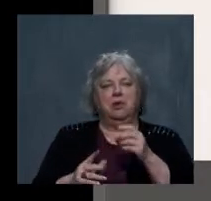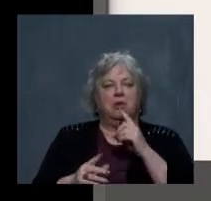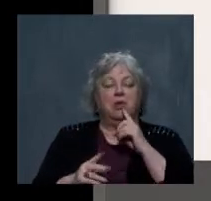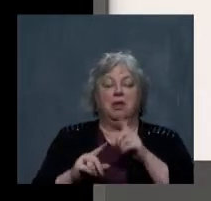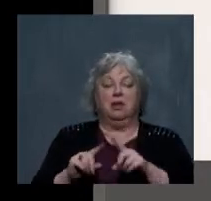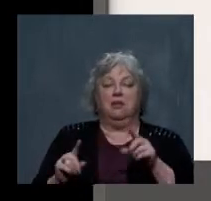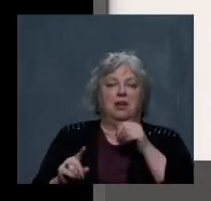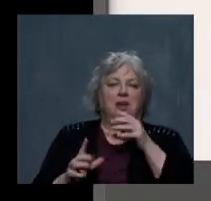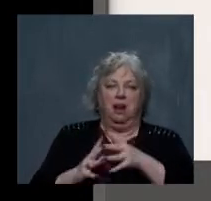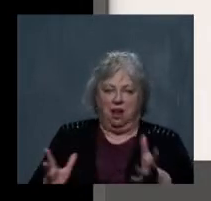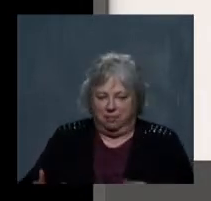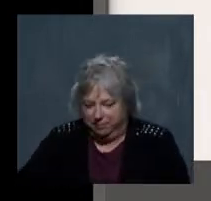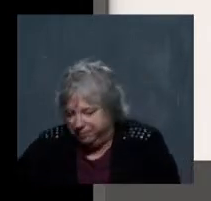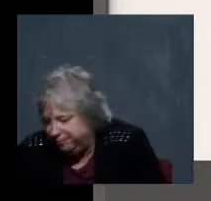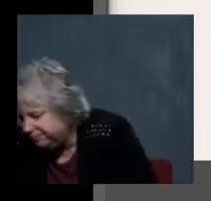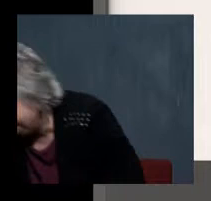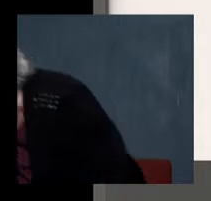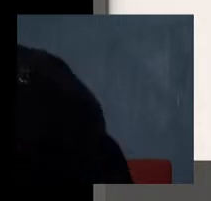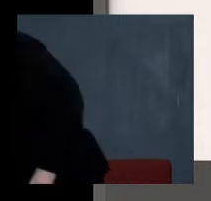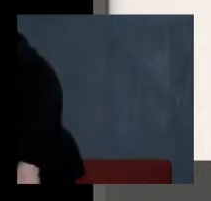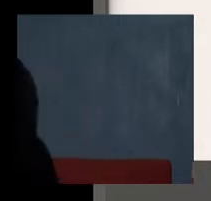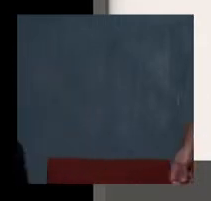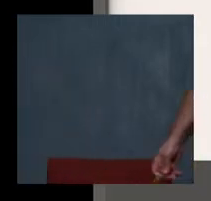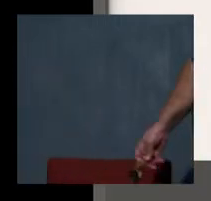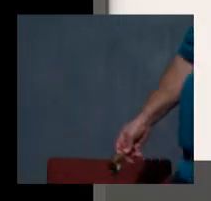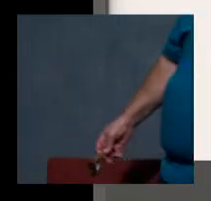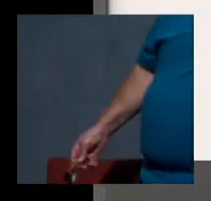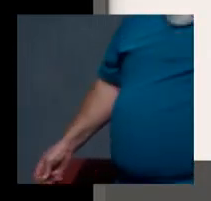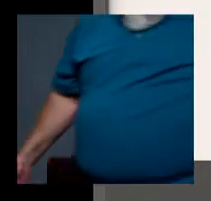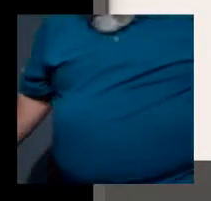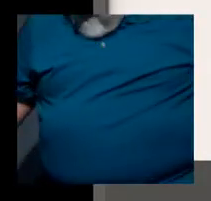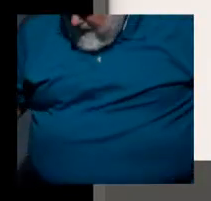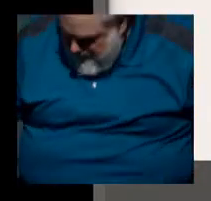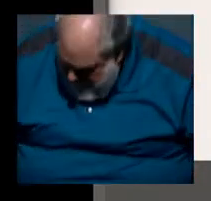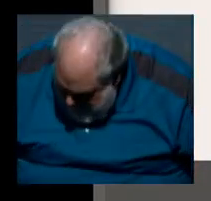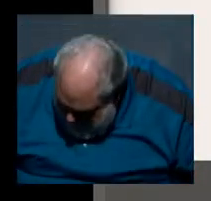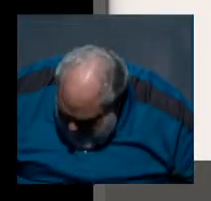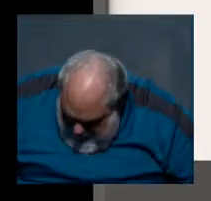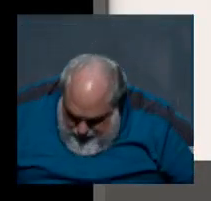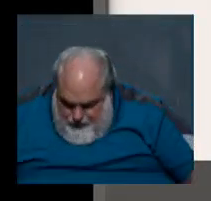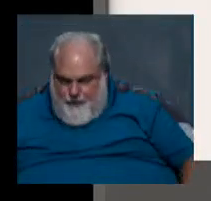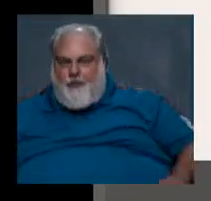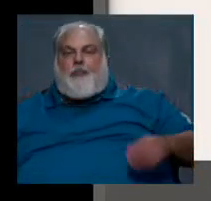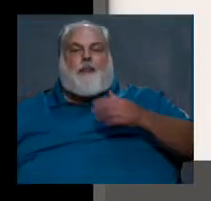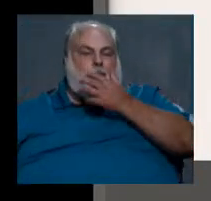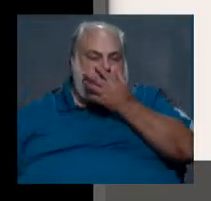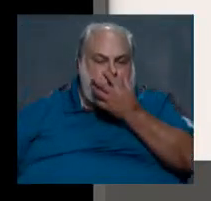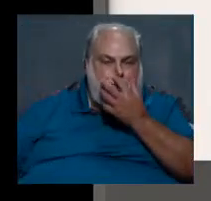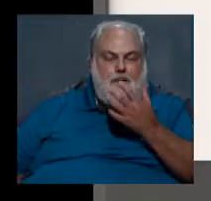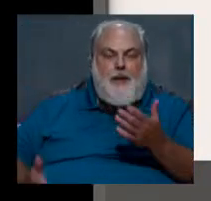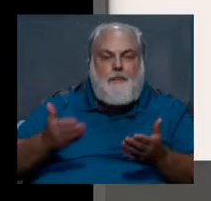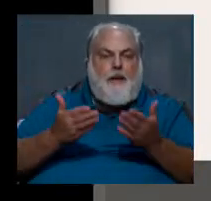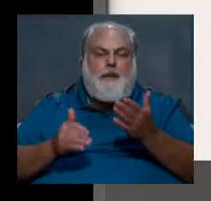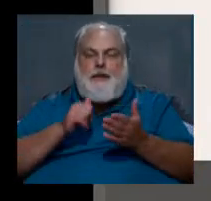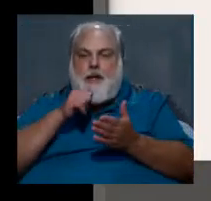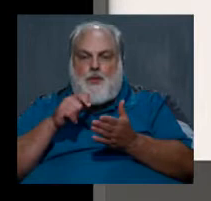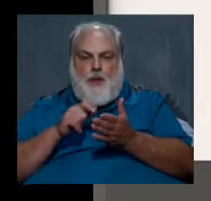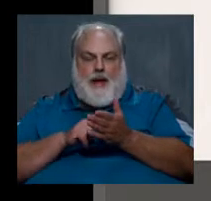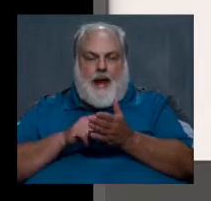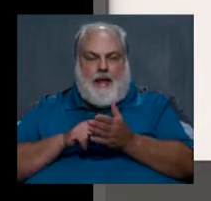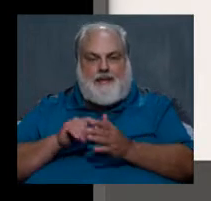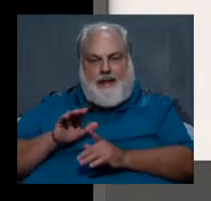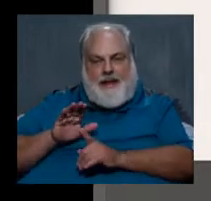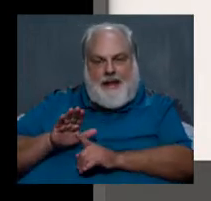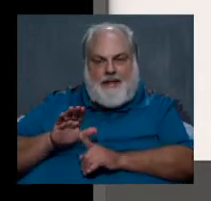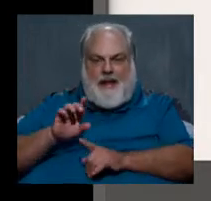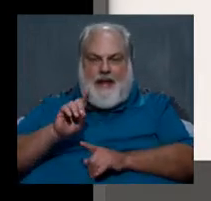the difference is not much. I appreciate Mr. Benahati's analysis. However, you may not have recognized that in his data, his